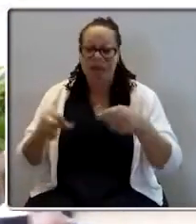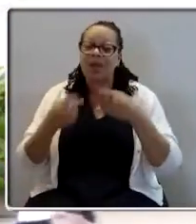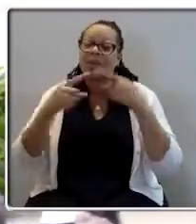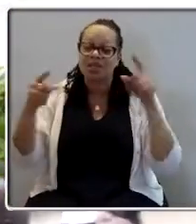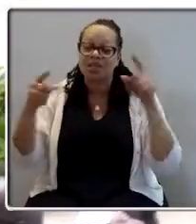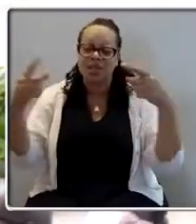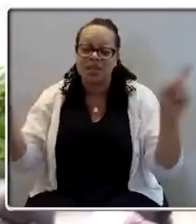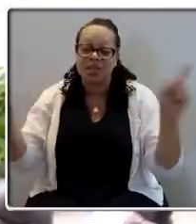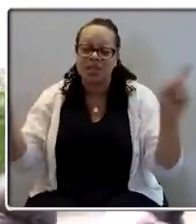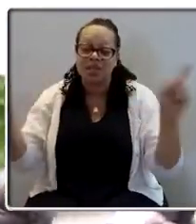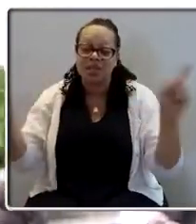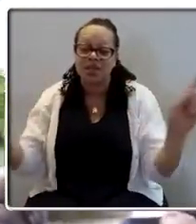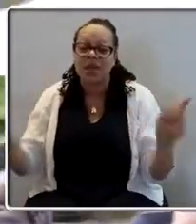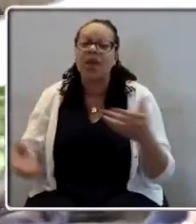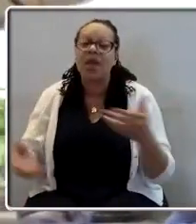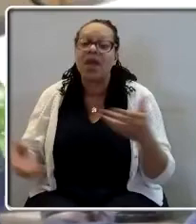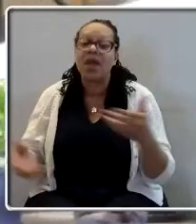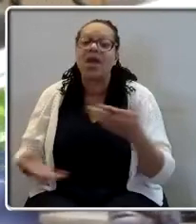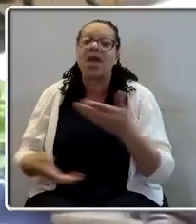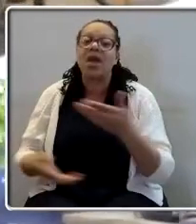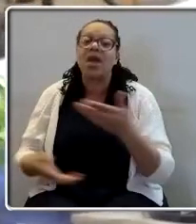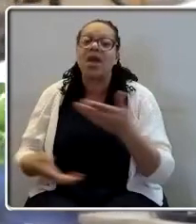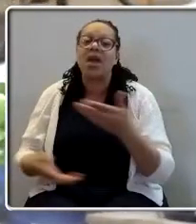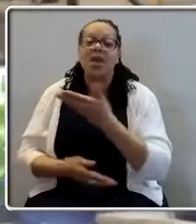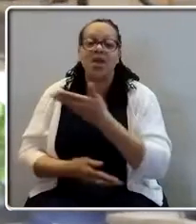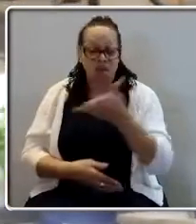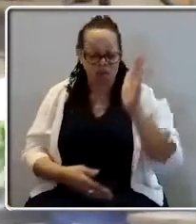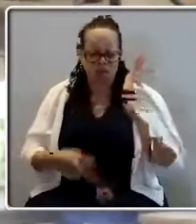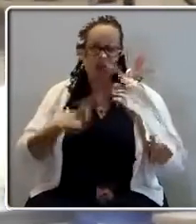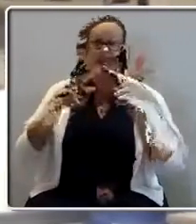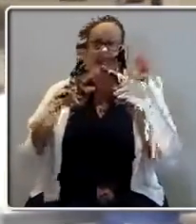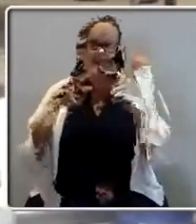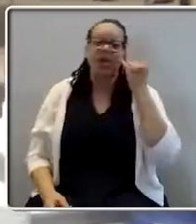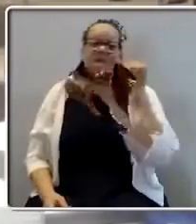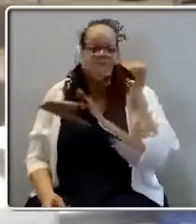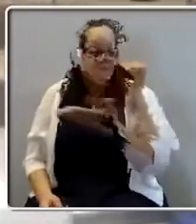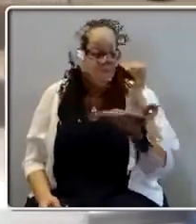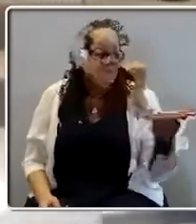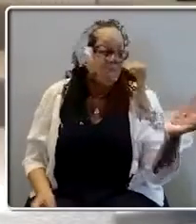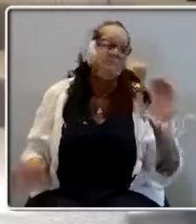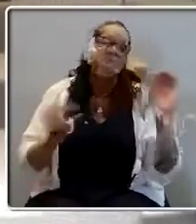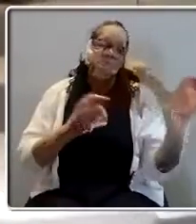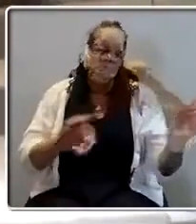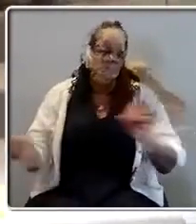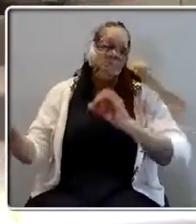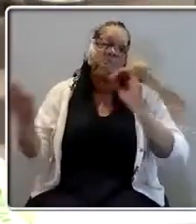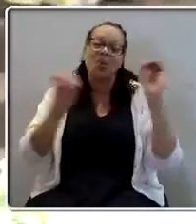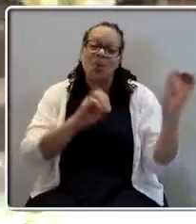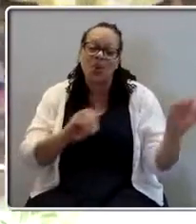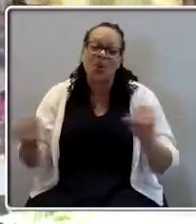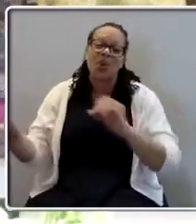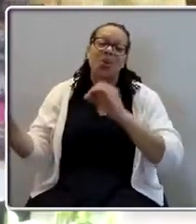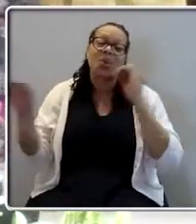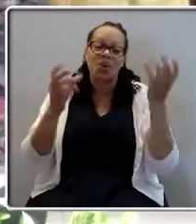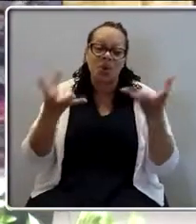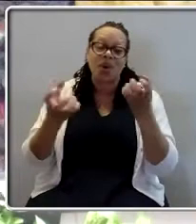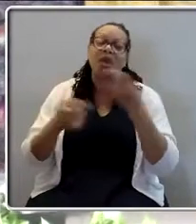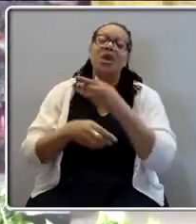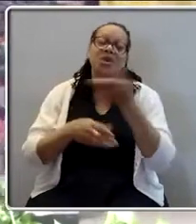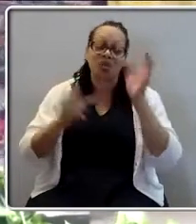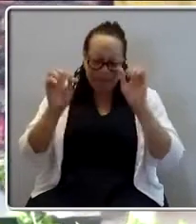Tell him you're gonna make it. If you can take it, you can make it.